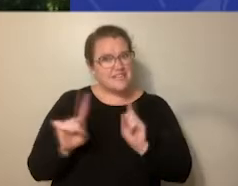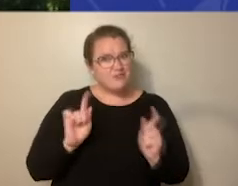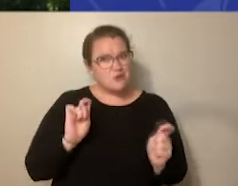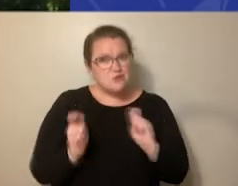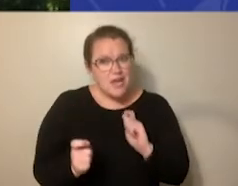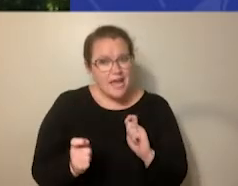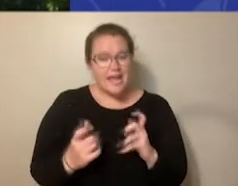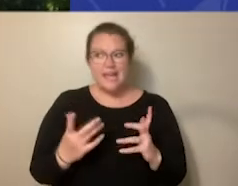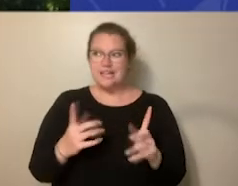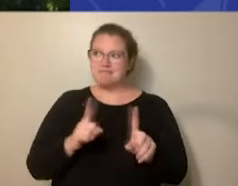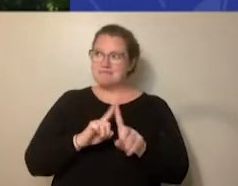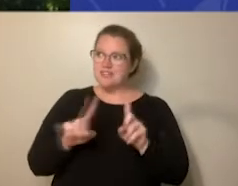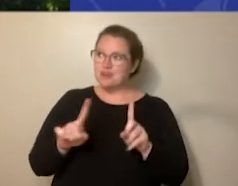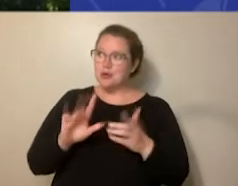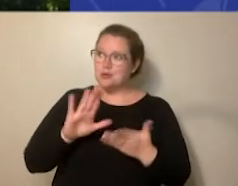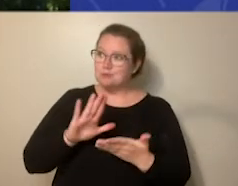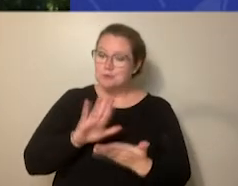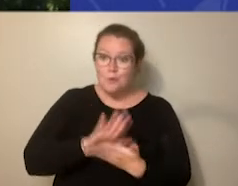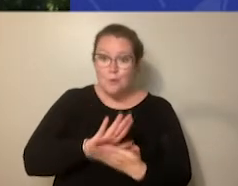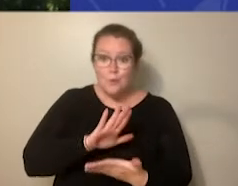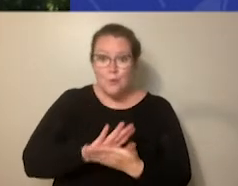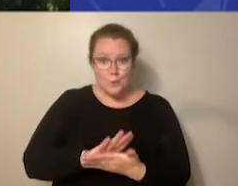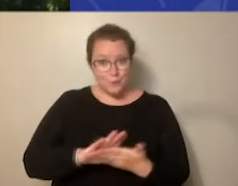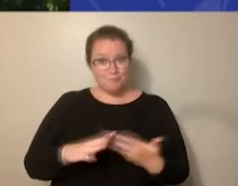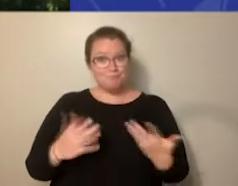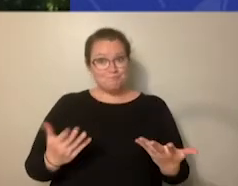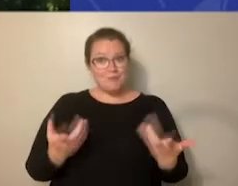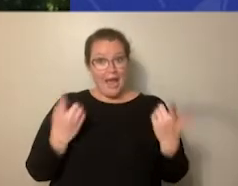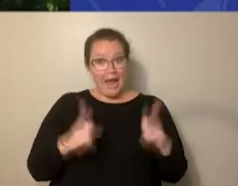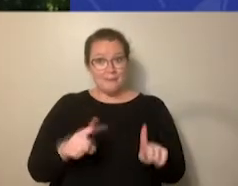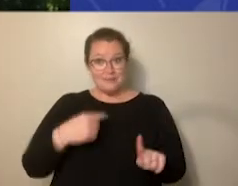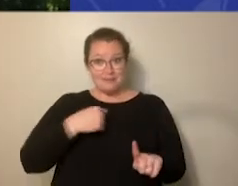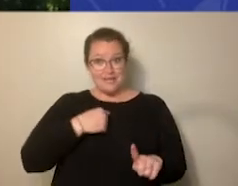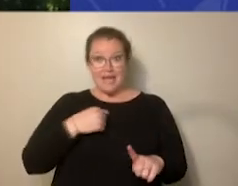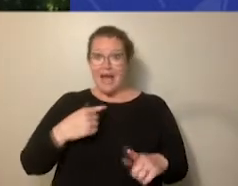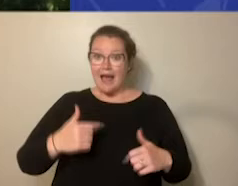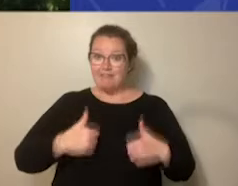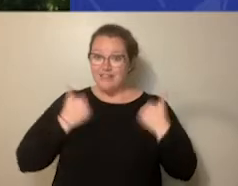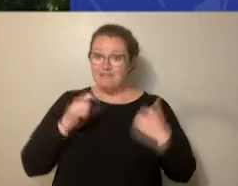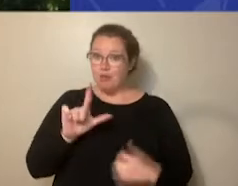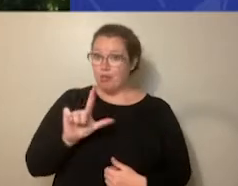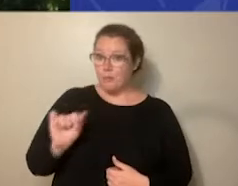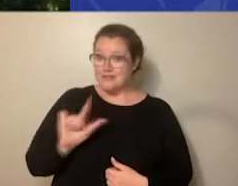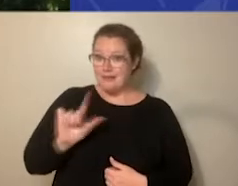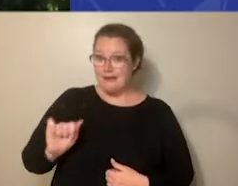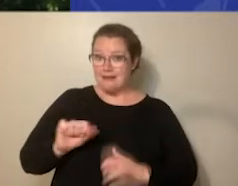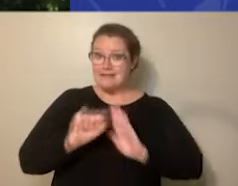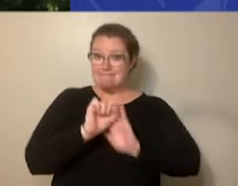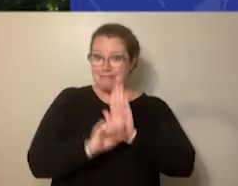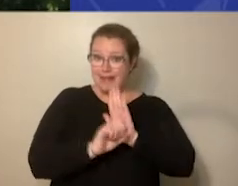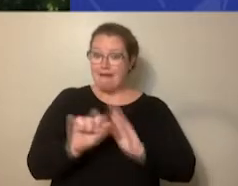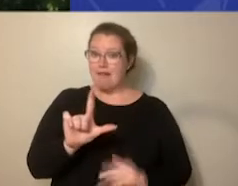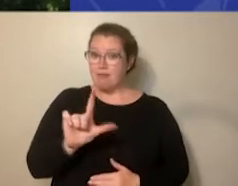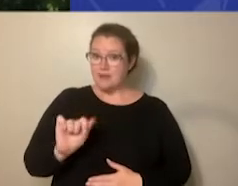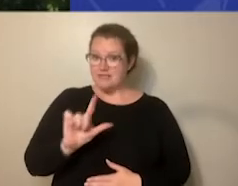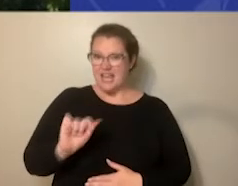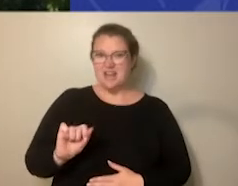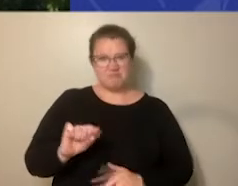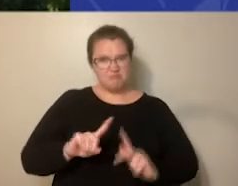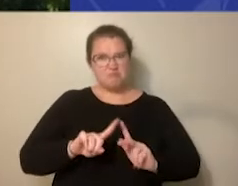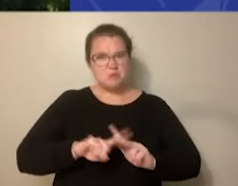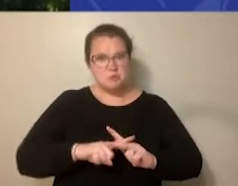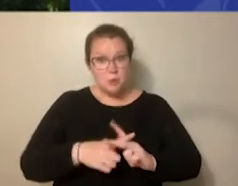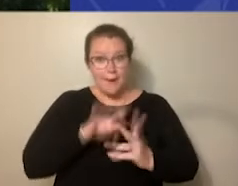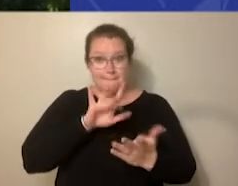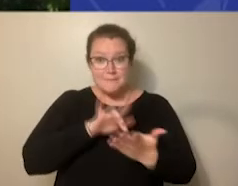different environment. And so that happened to me. I was living in Louisiana at the time, and I was going into middle school,